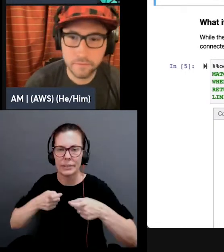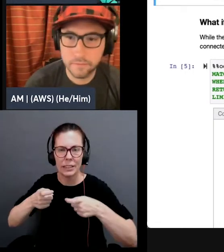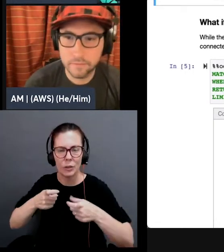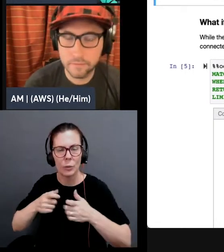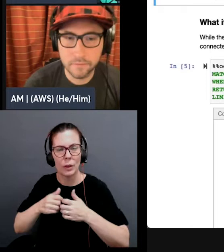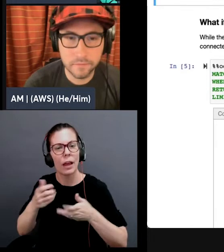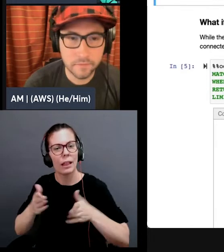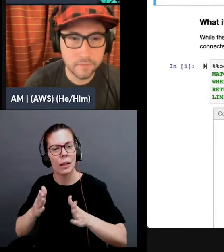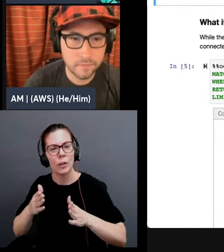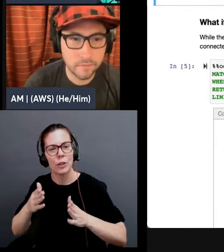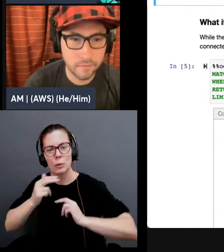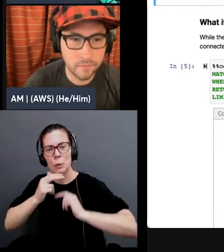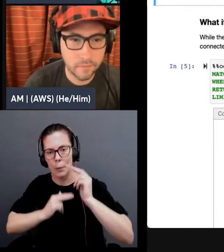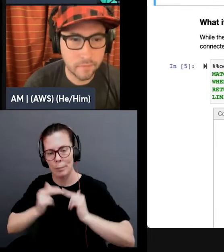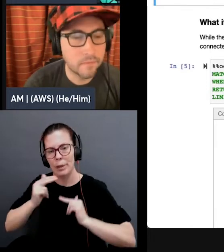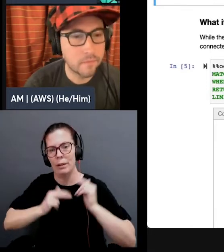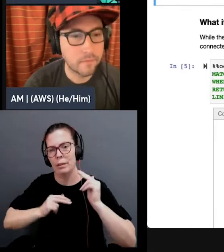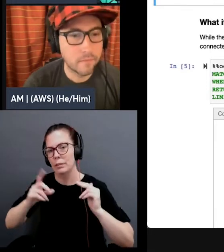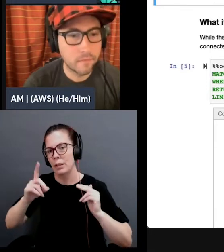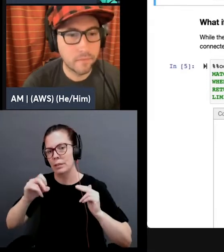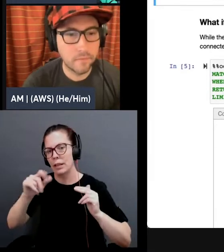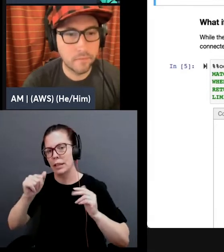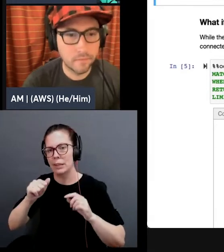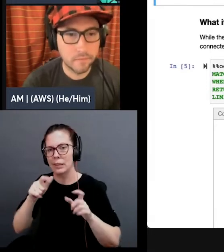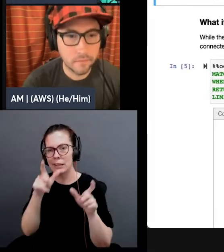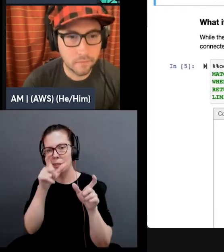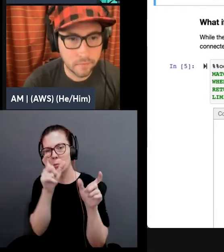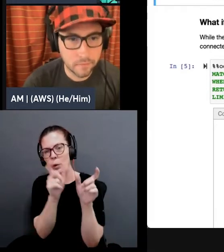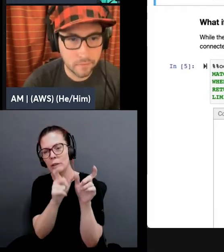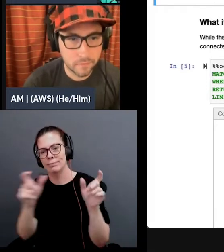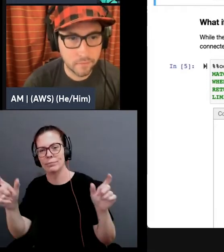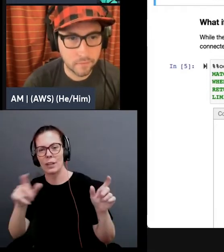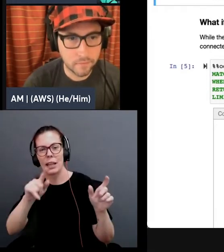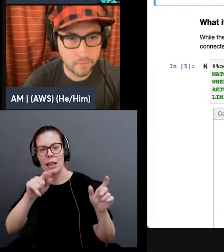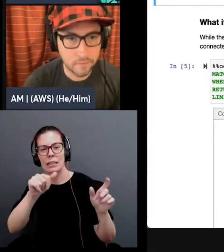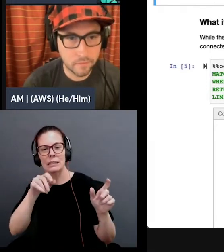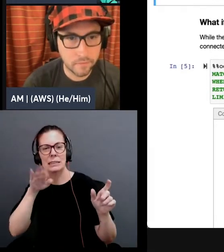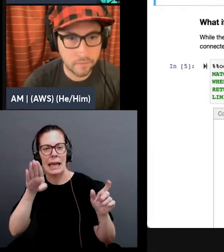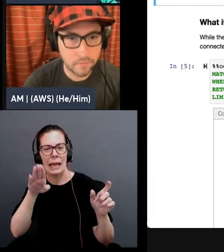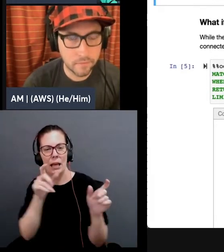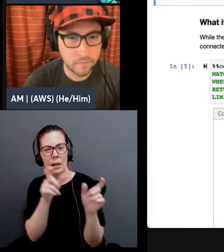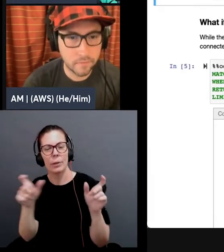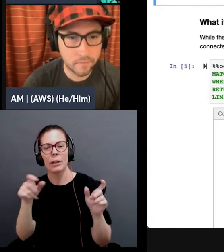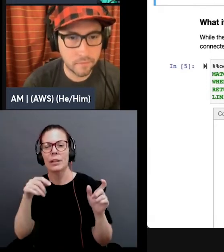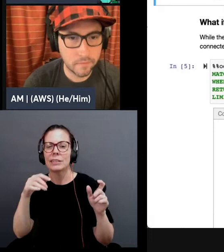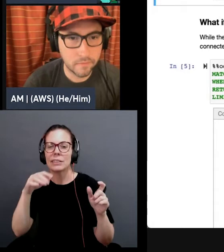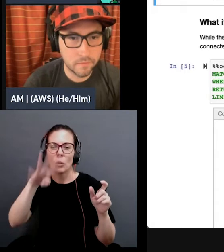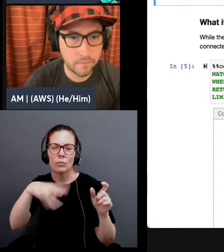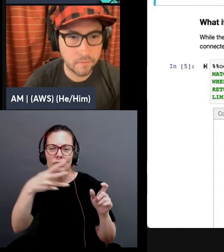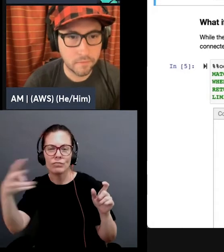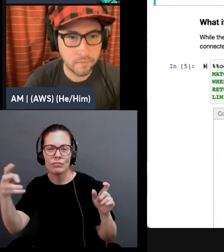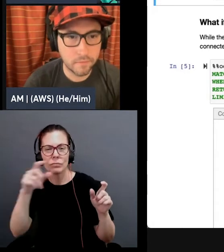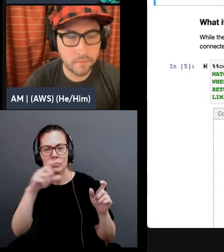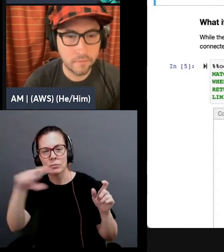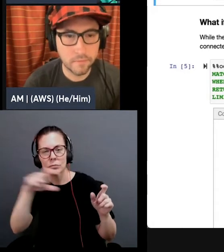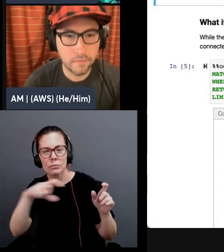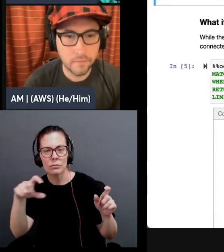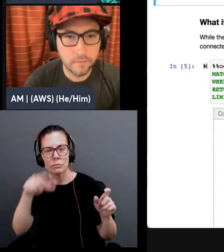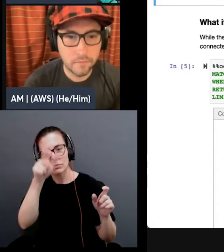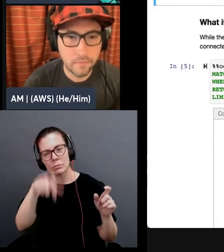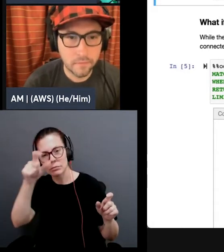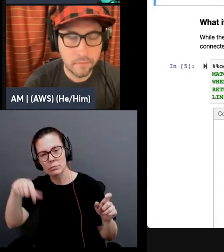basically build data in a tabular format. So you can kind of think of it as rows and columns. Got it.